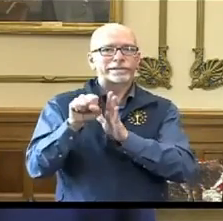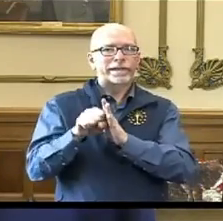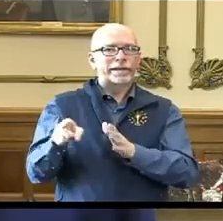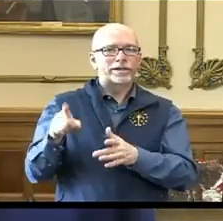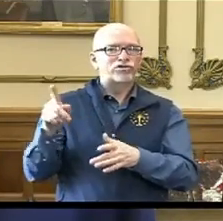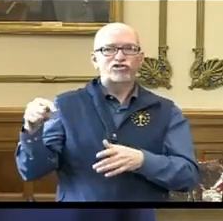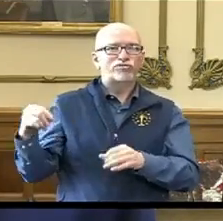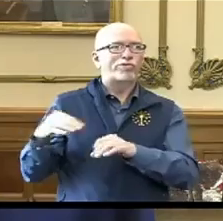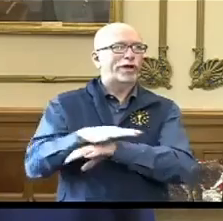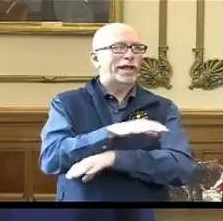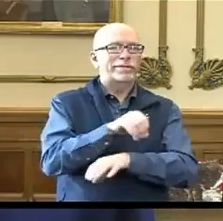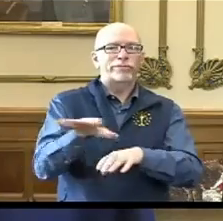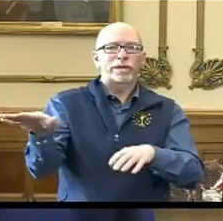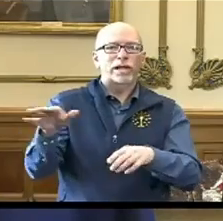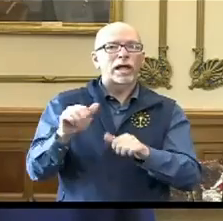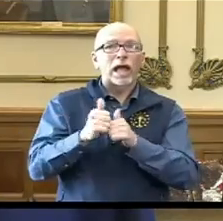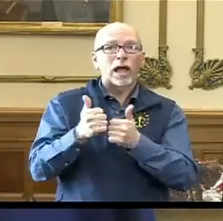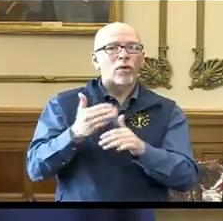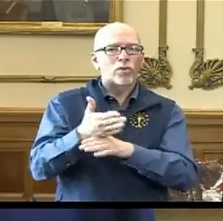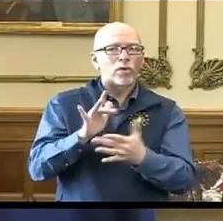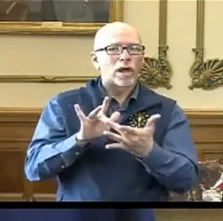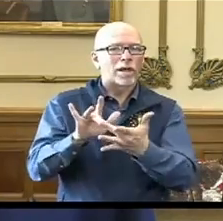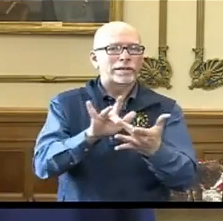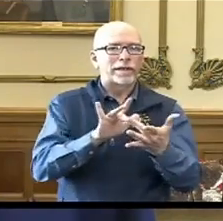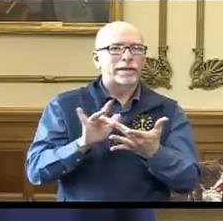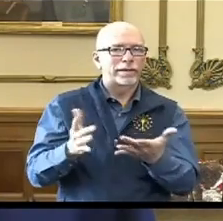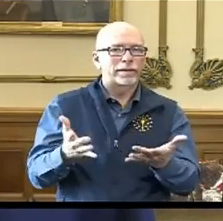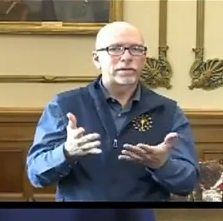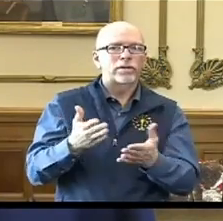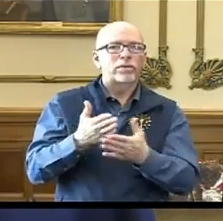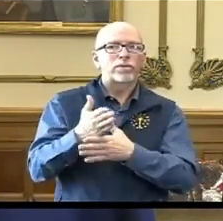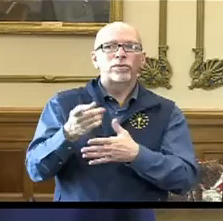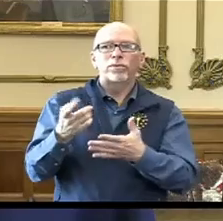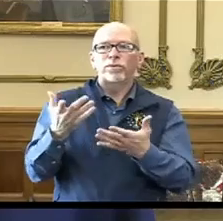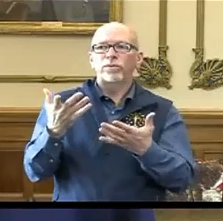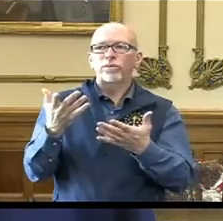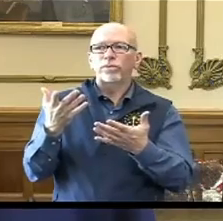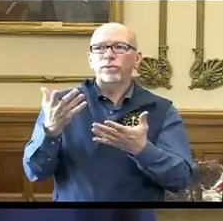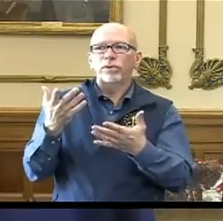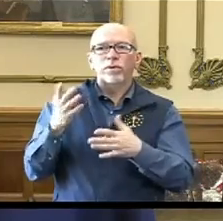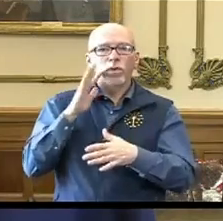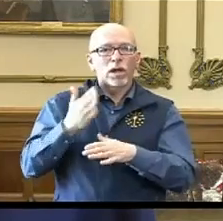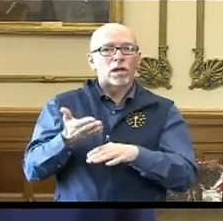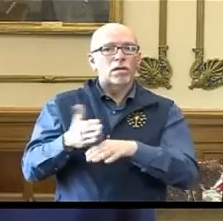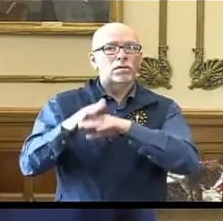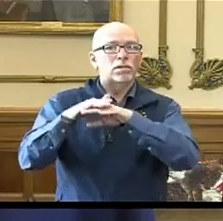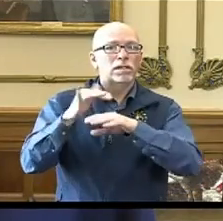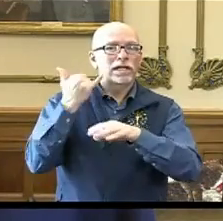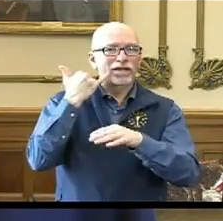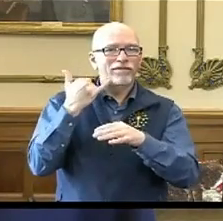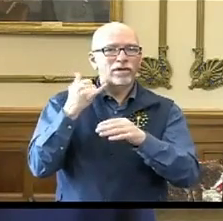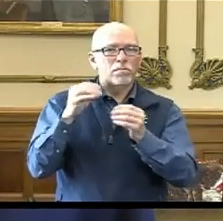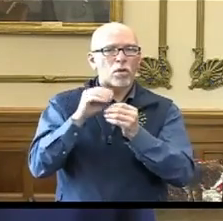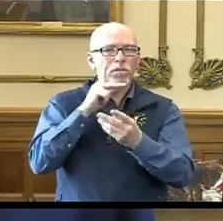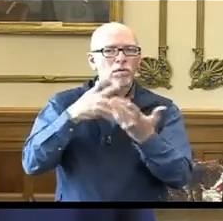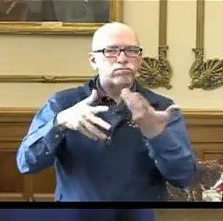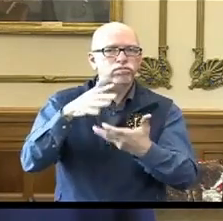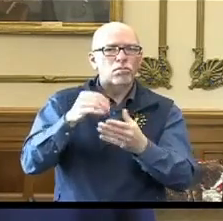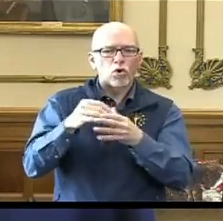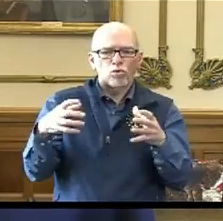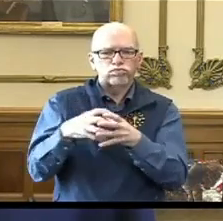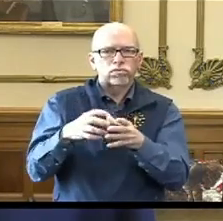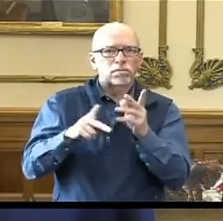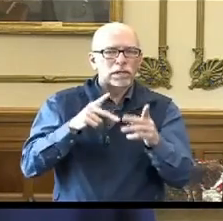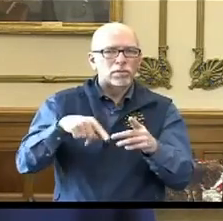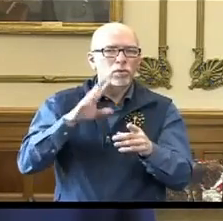to spread, and that is through contact, and that is excited or elevated when it's a denser area where there are mass